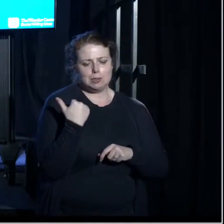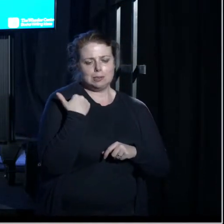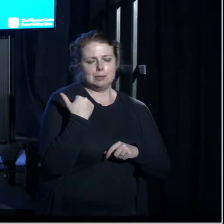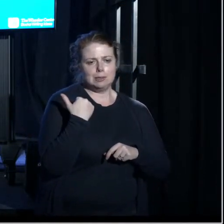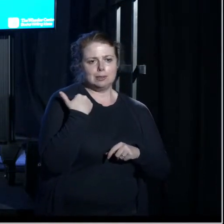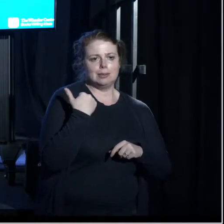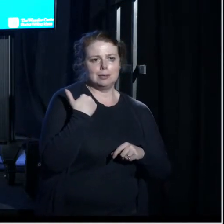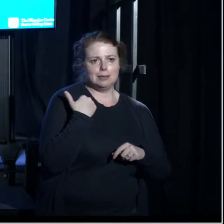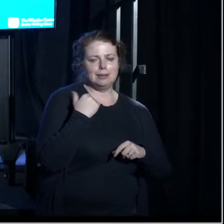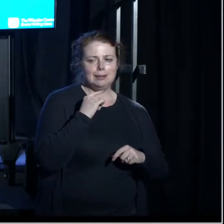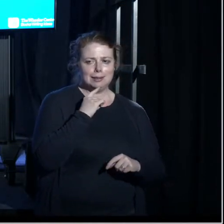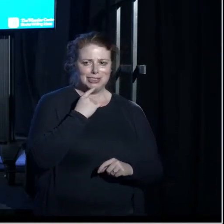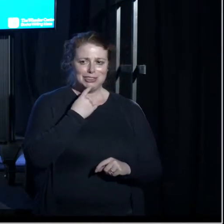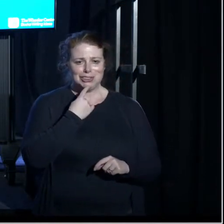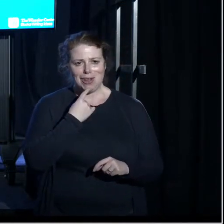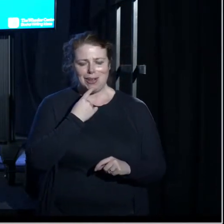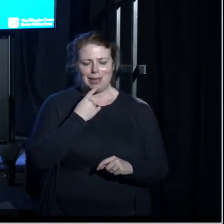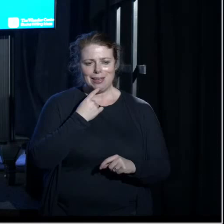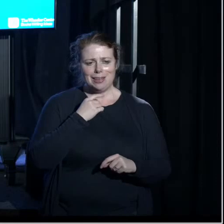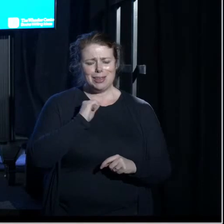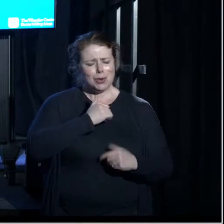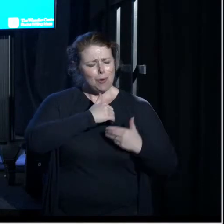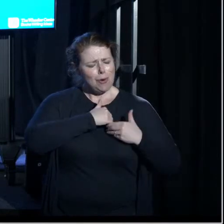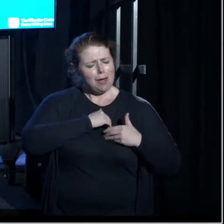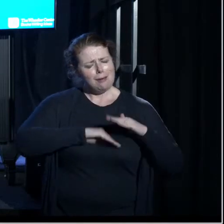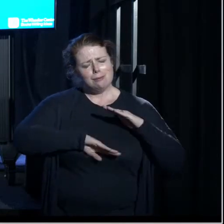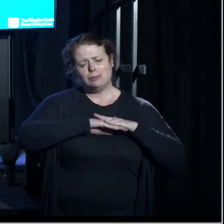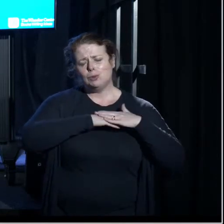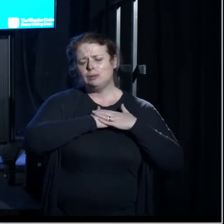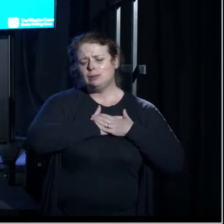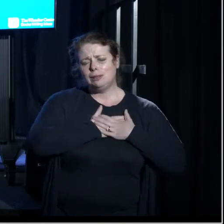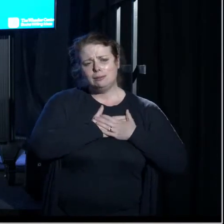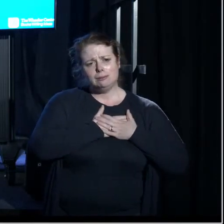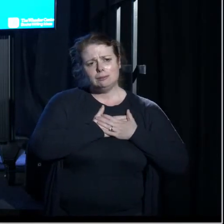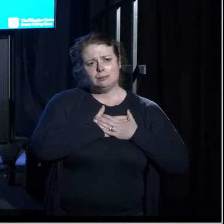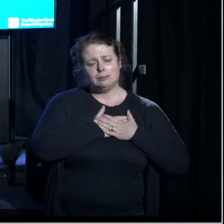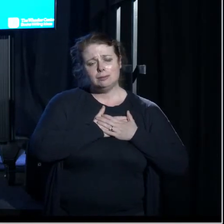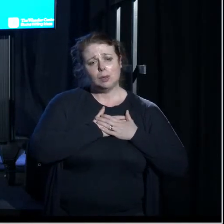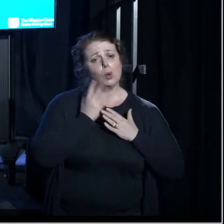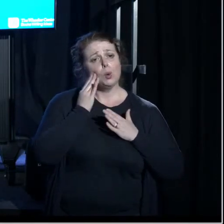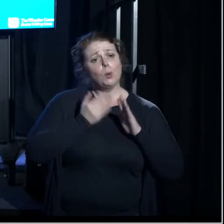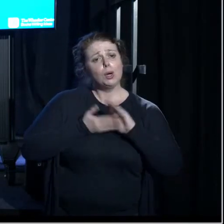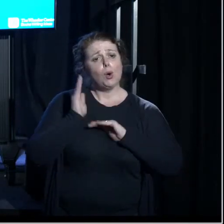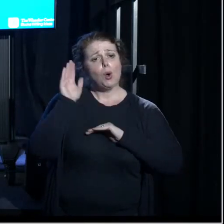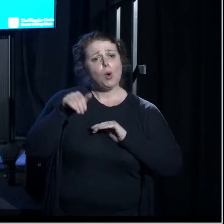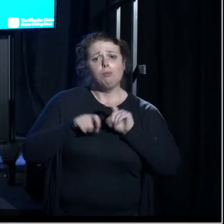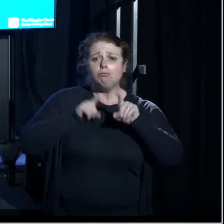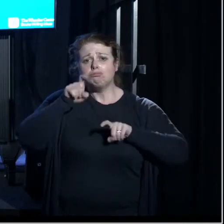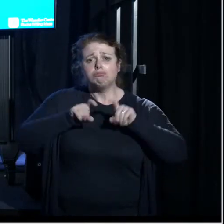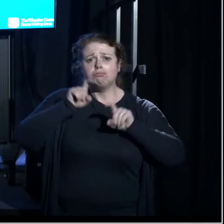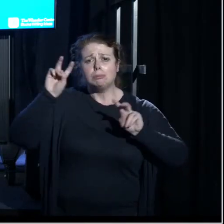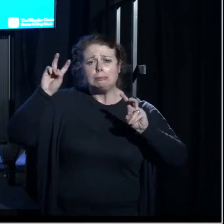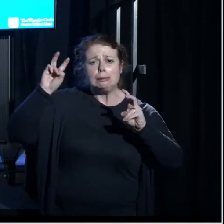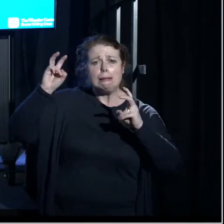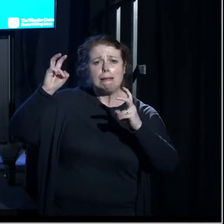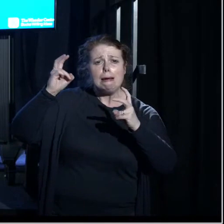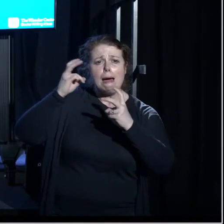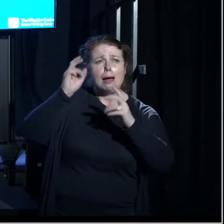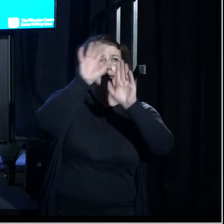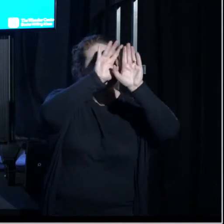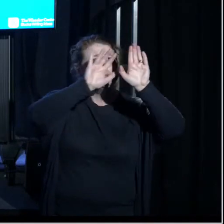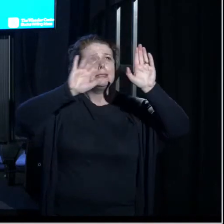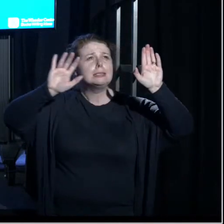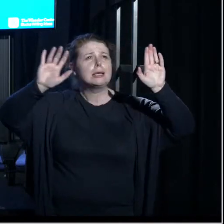shyly, and with all the love you held in your heart. On our way home, we rode in the darkness below the blood-stained sky